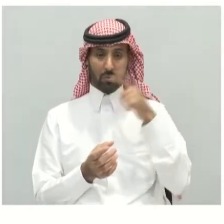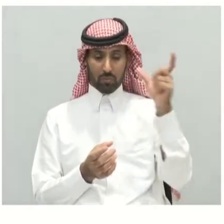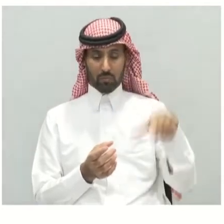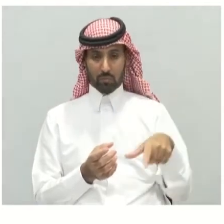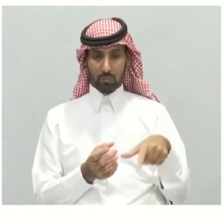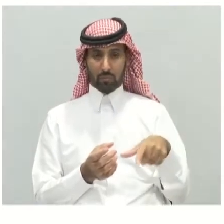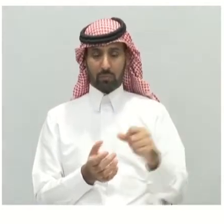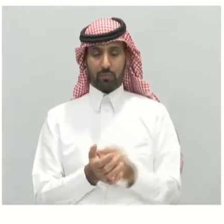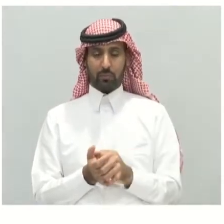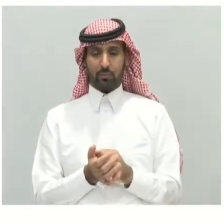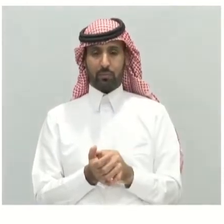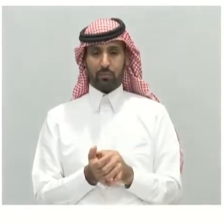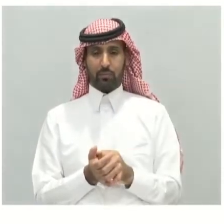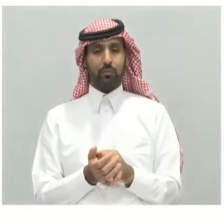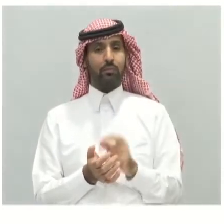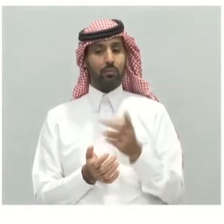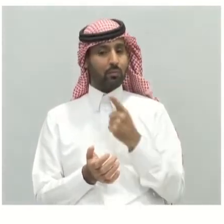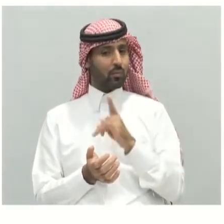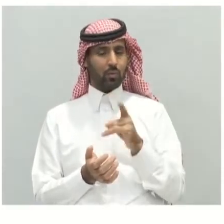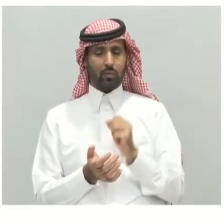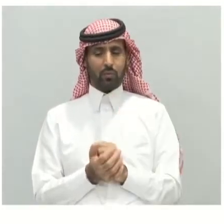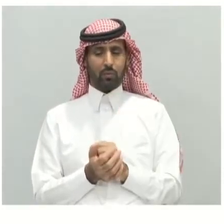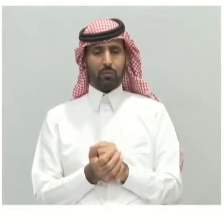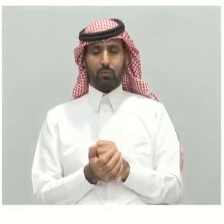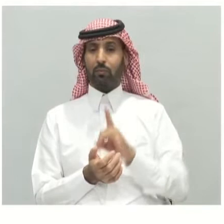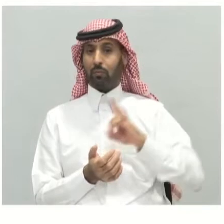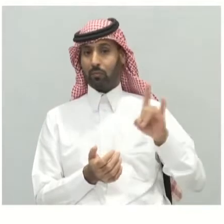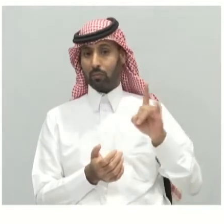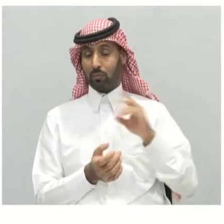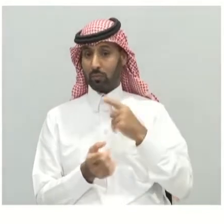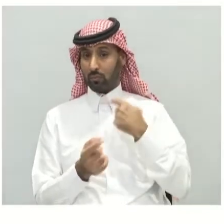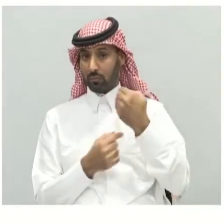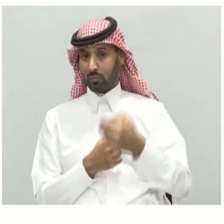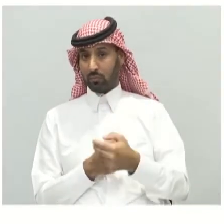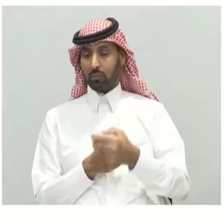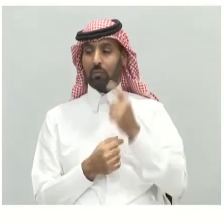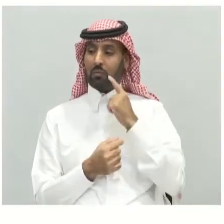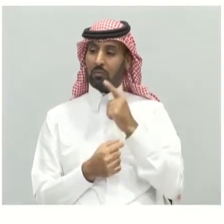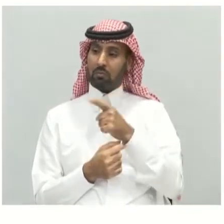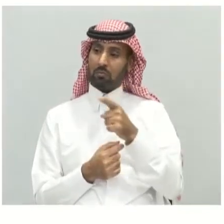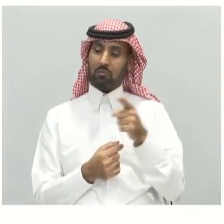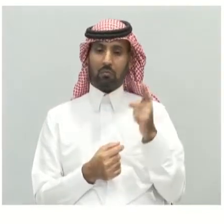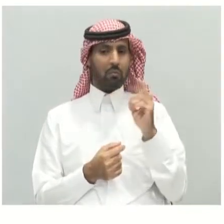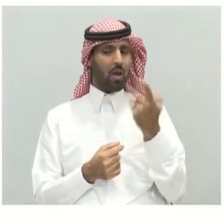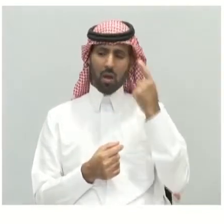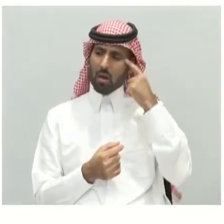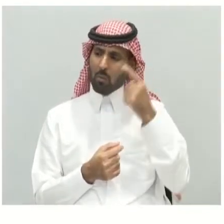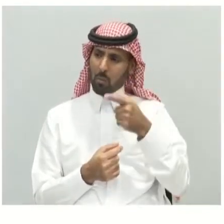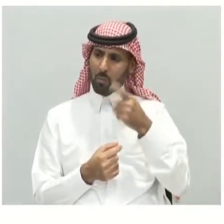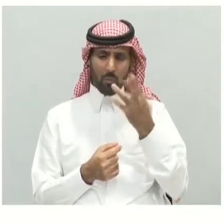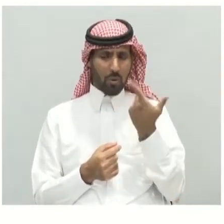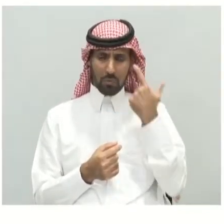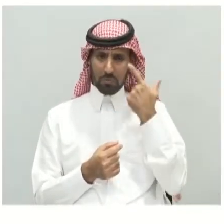No. So we use this one, we call it the passive voice.